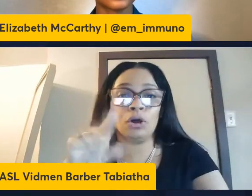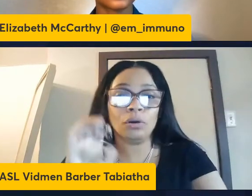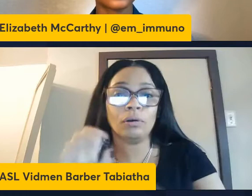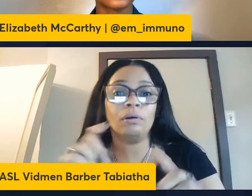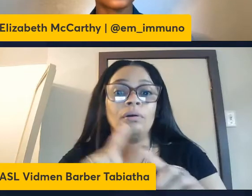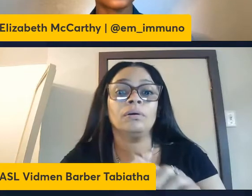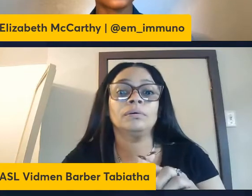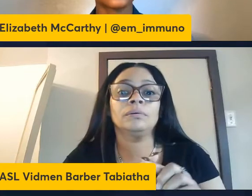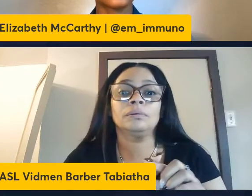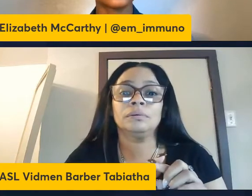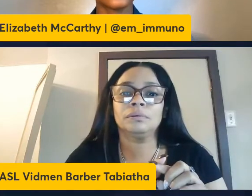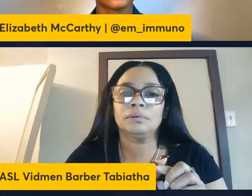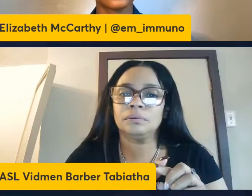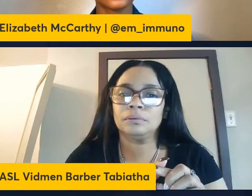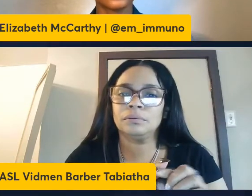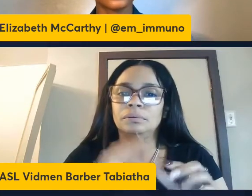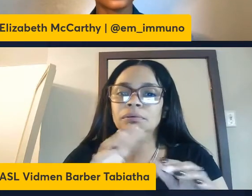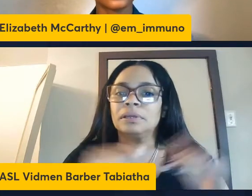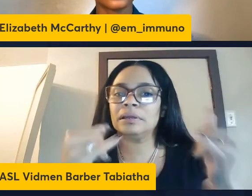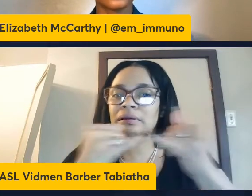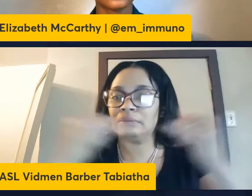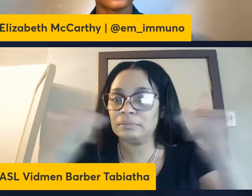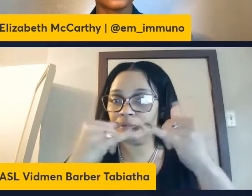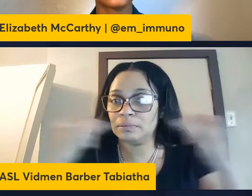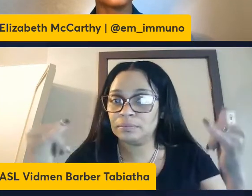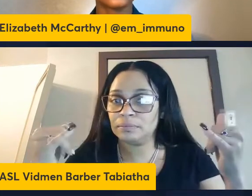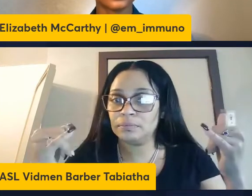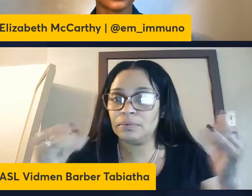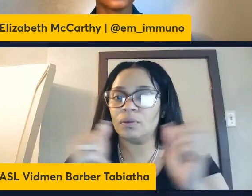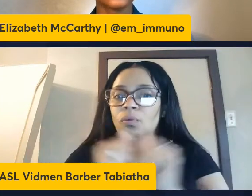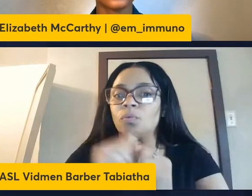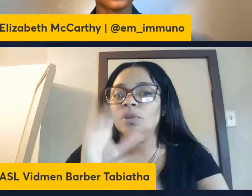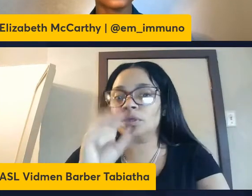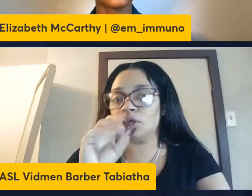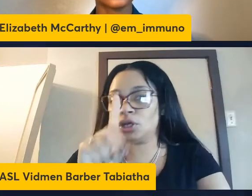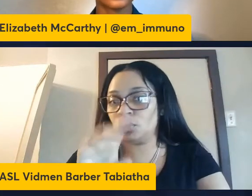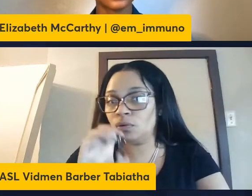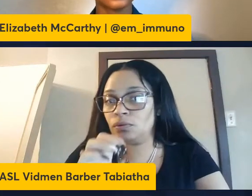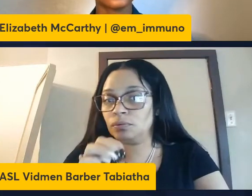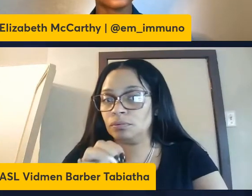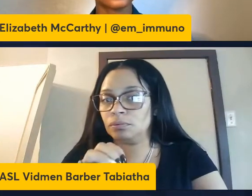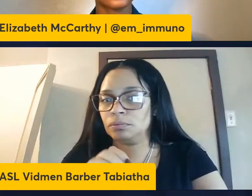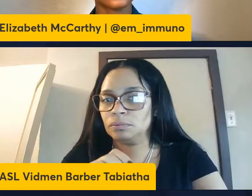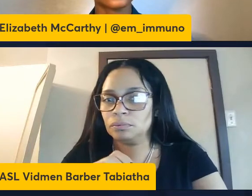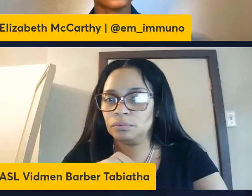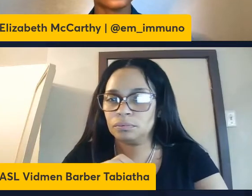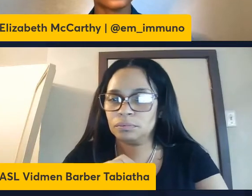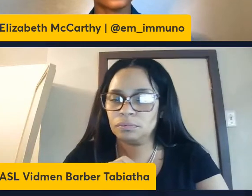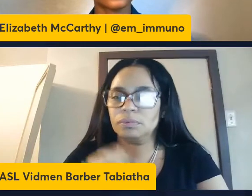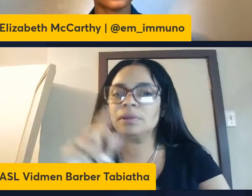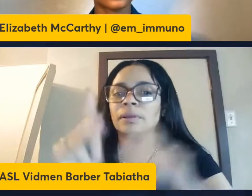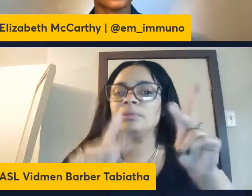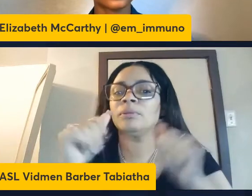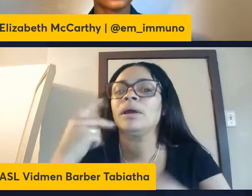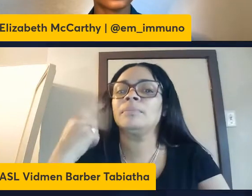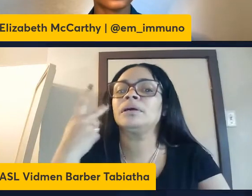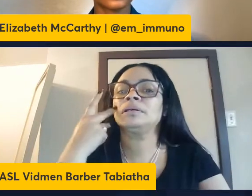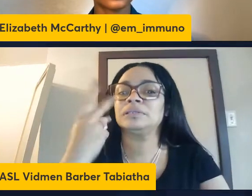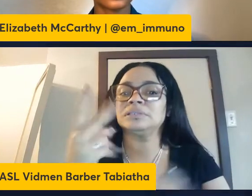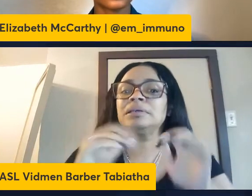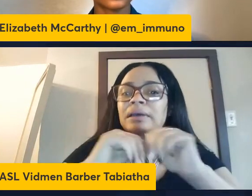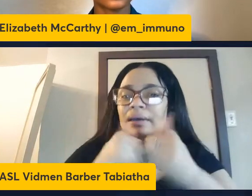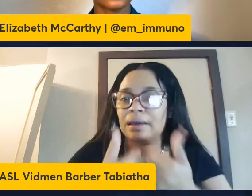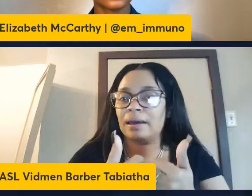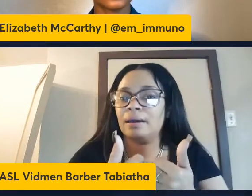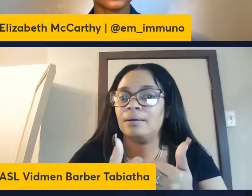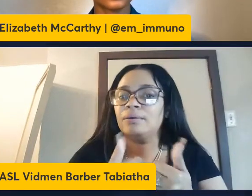outputs of your figures in line. It's almost like a Google Doc for code. And so in your Google Doc, you see the figure coming out at the